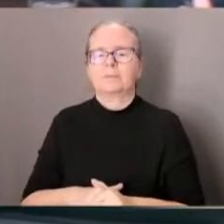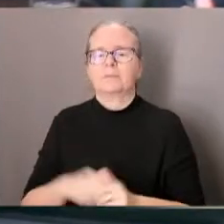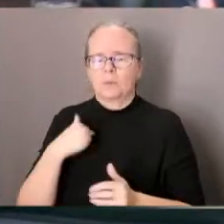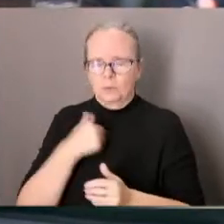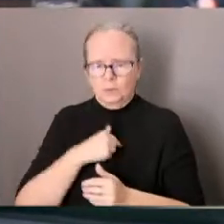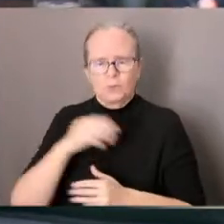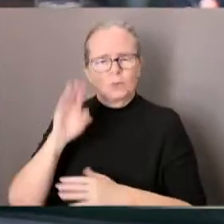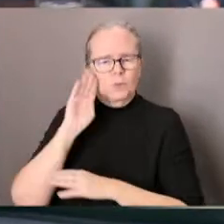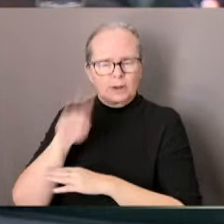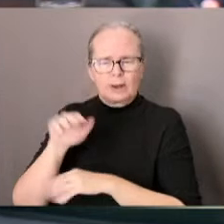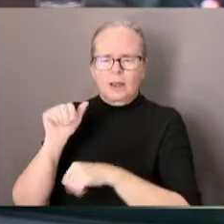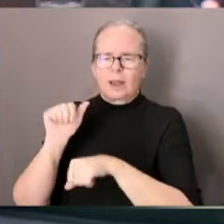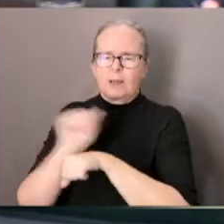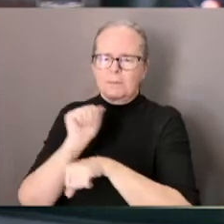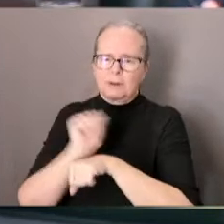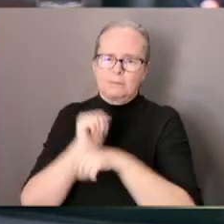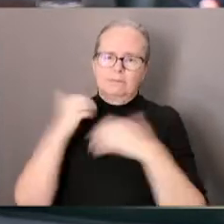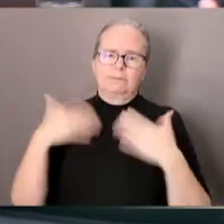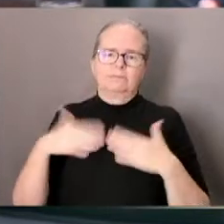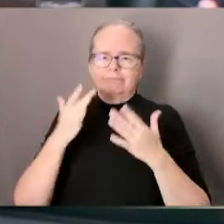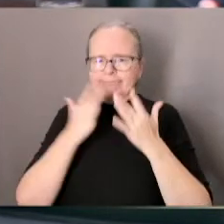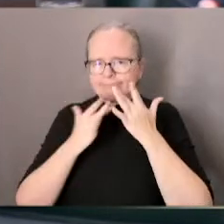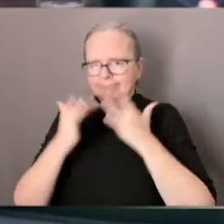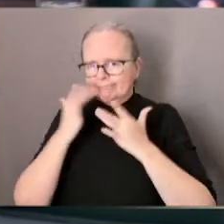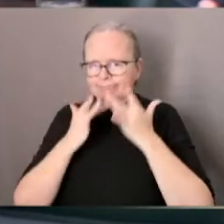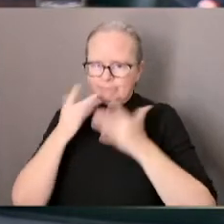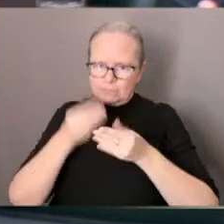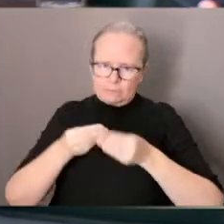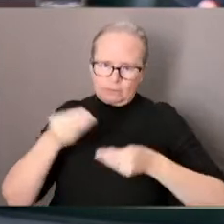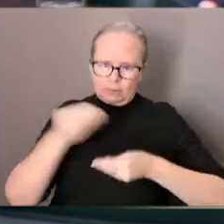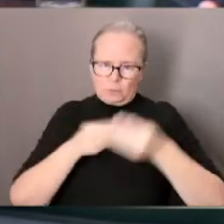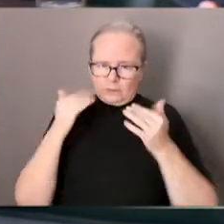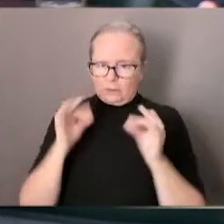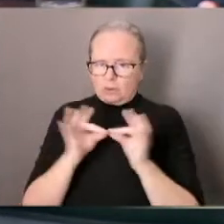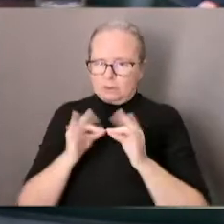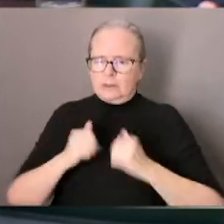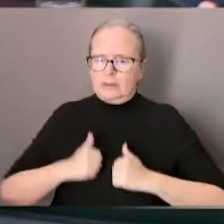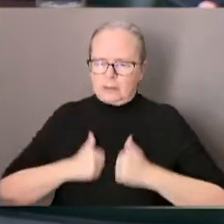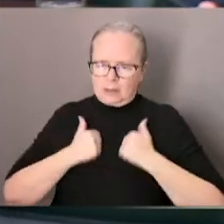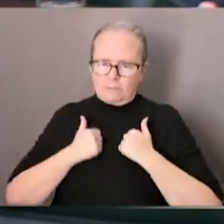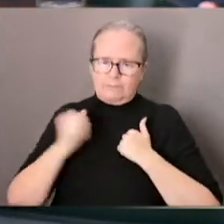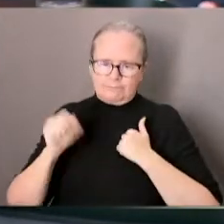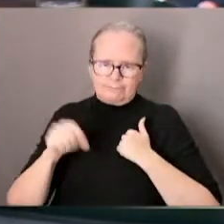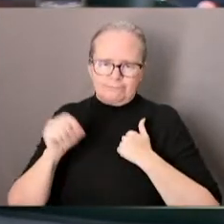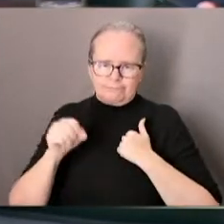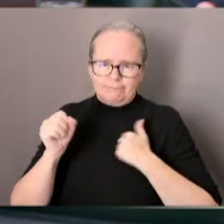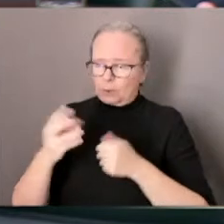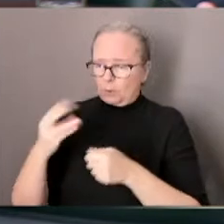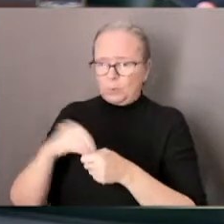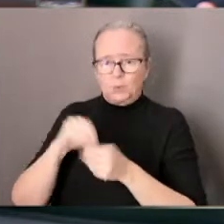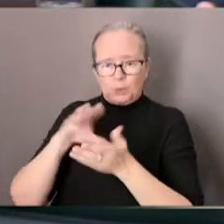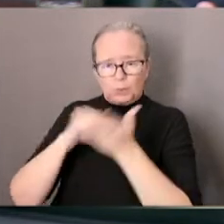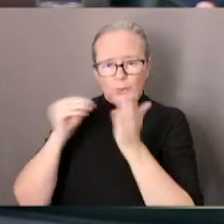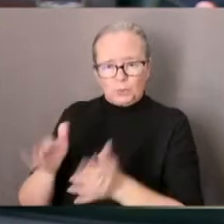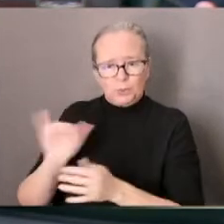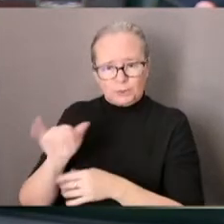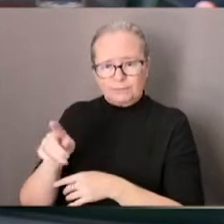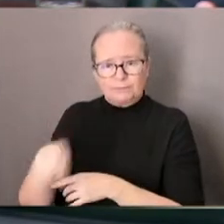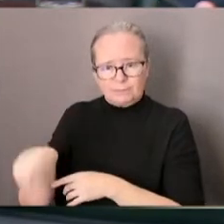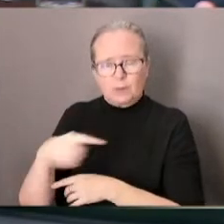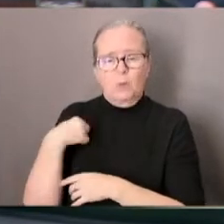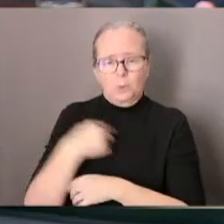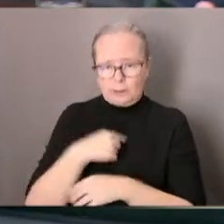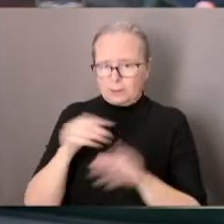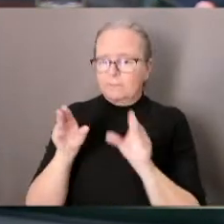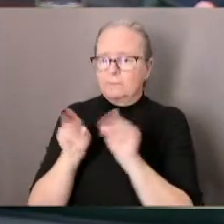escalated cost of living and that includes our students and I we've been meeting together and discussing options to support them as we move forward and that's exactly what we'll